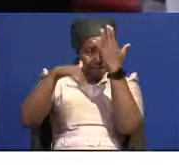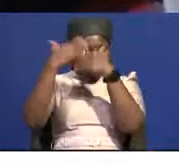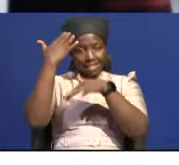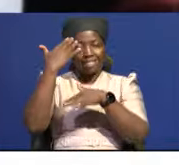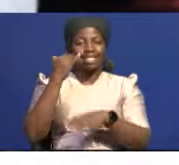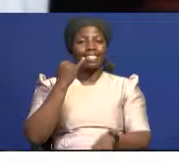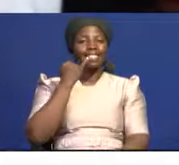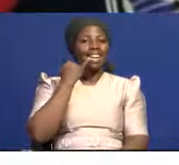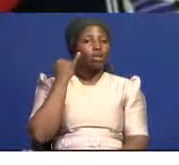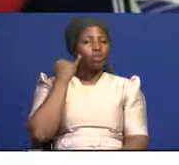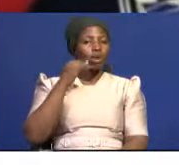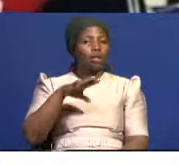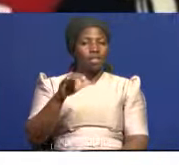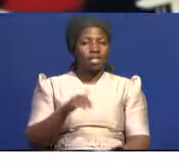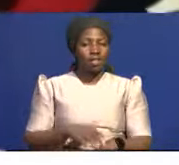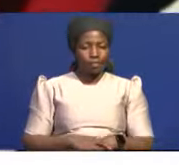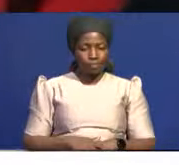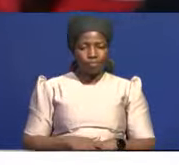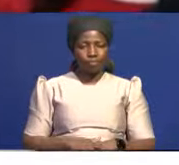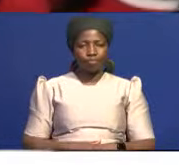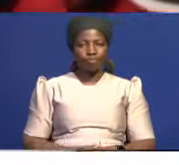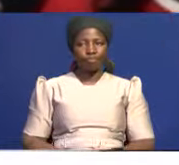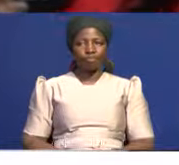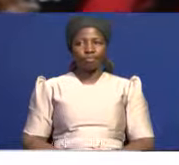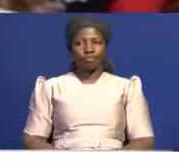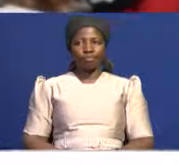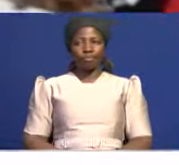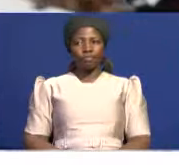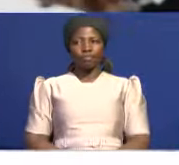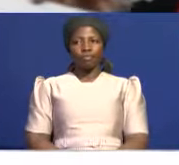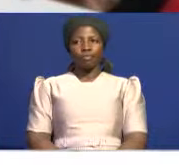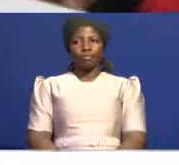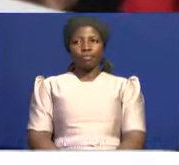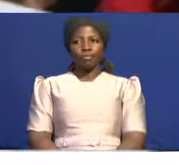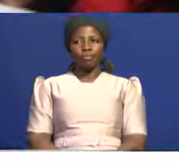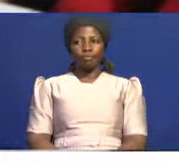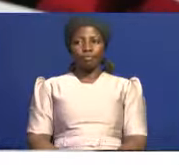in Nakuru County. Paulina Simiu for Legends Edition.